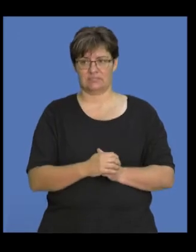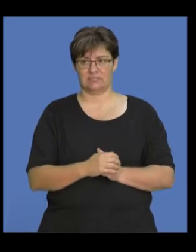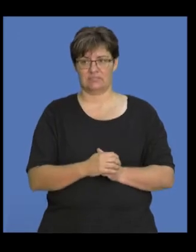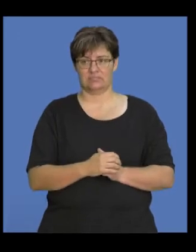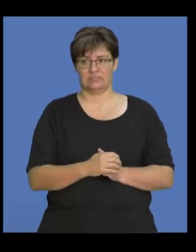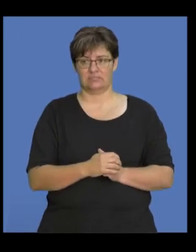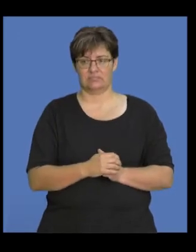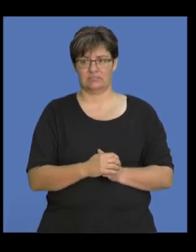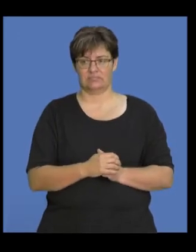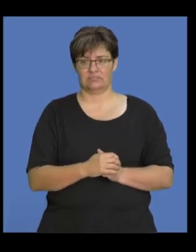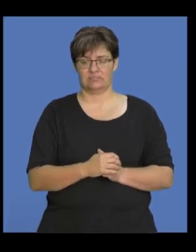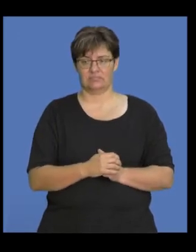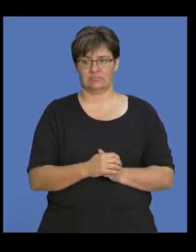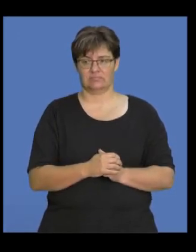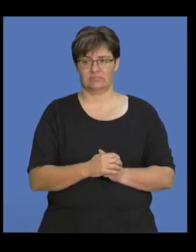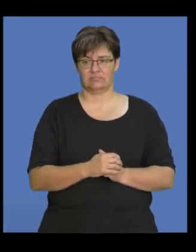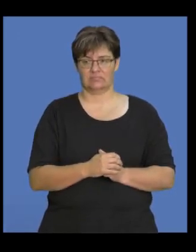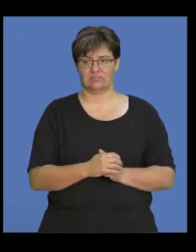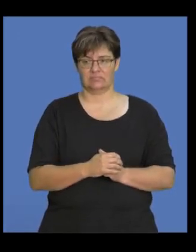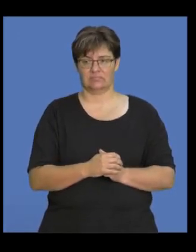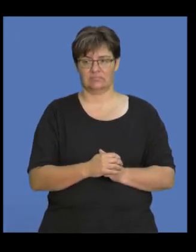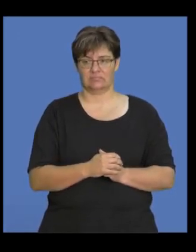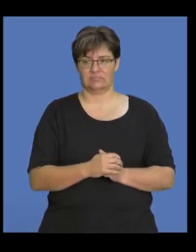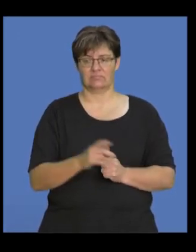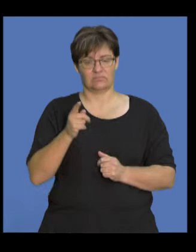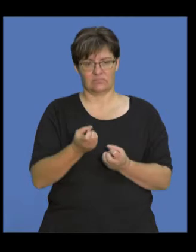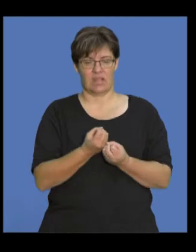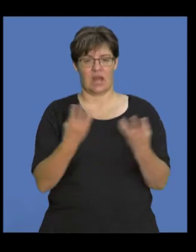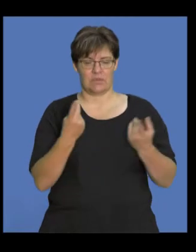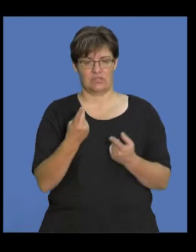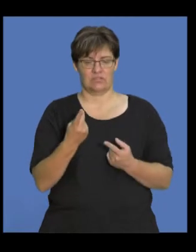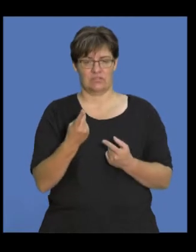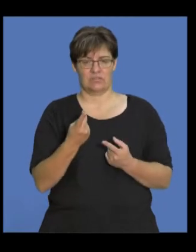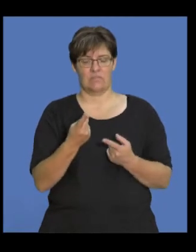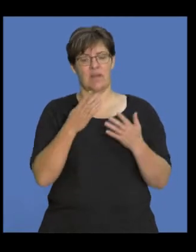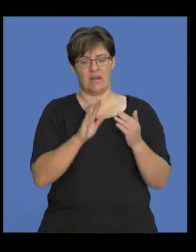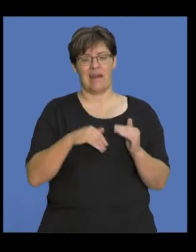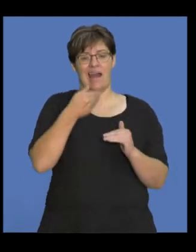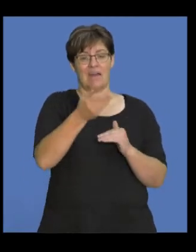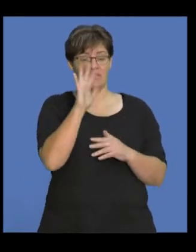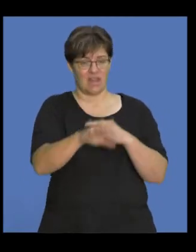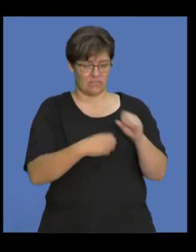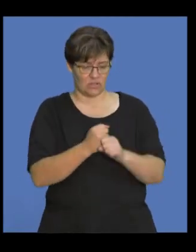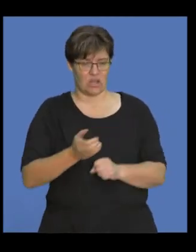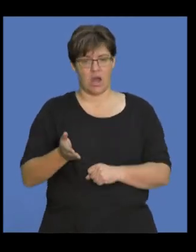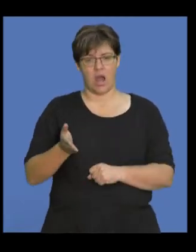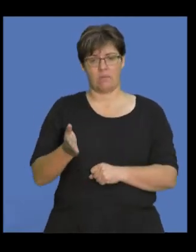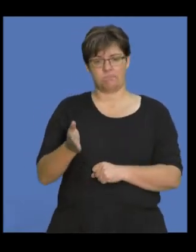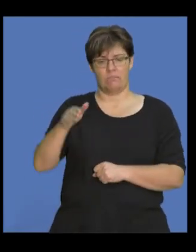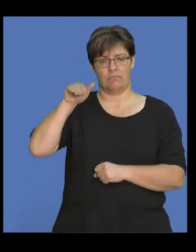4,637 and 50 cents. And this is how much Jenna will have after 5 years in her